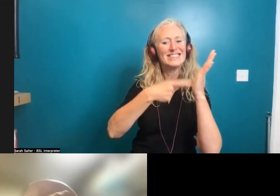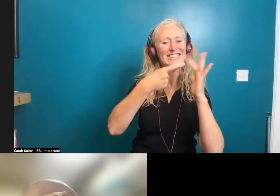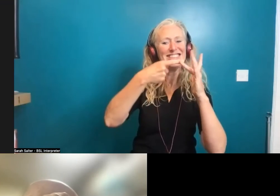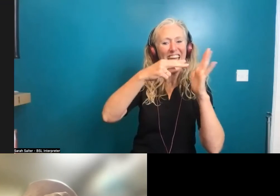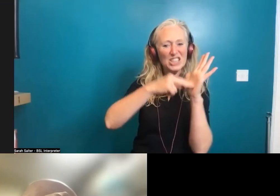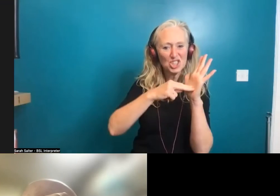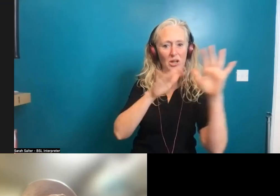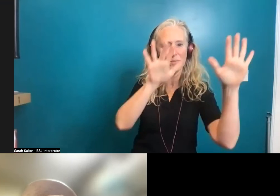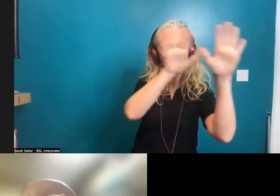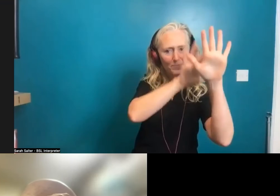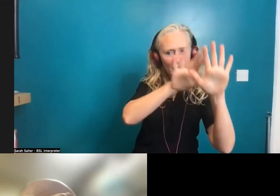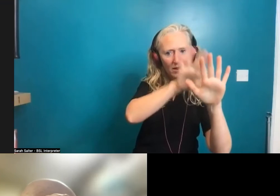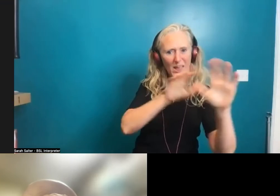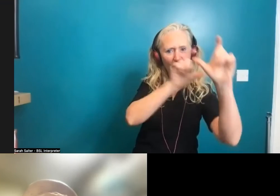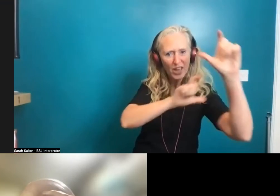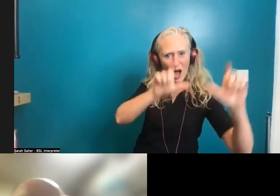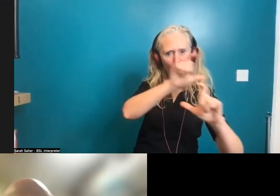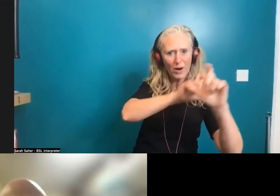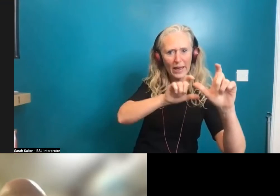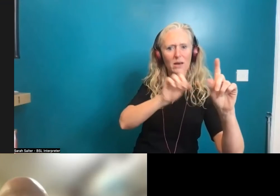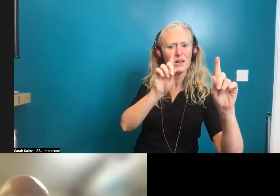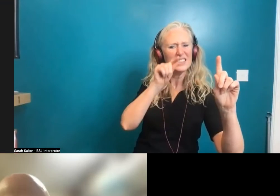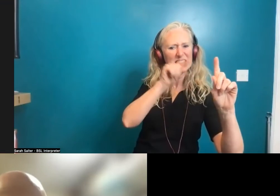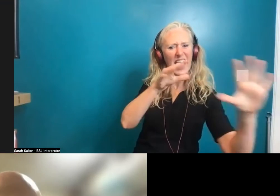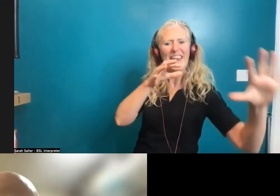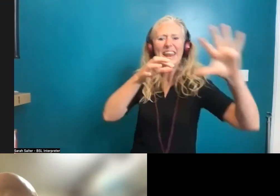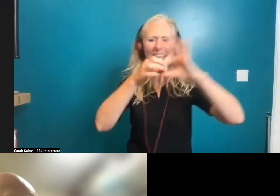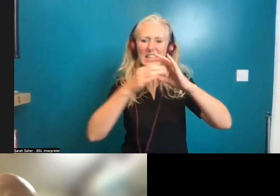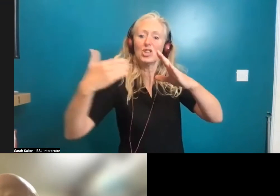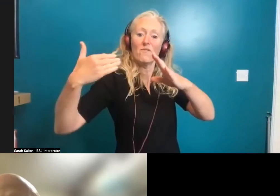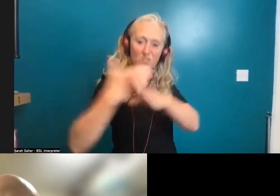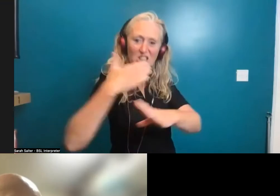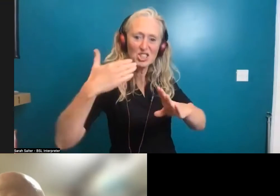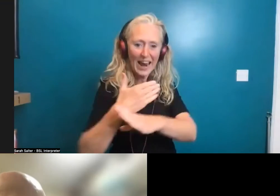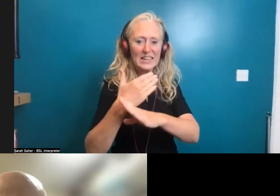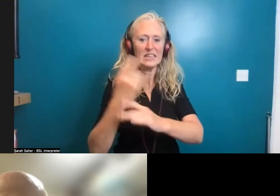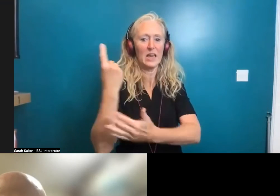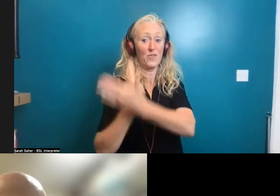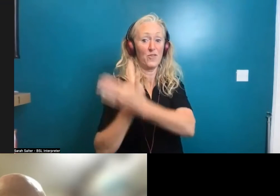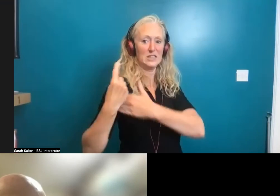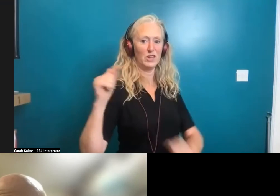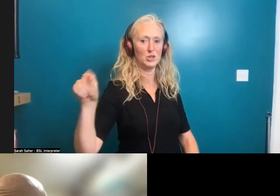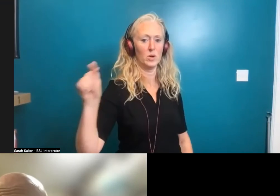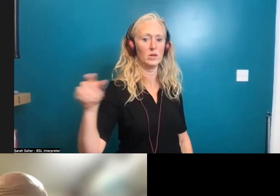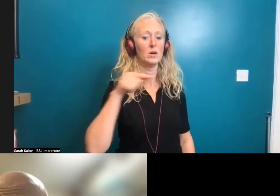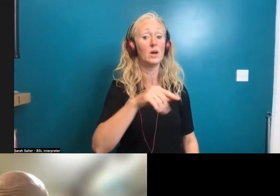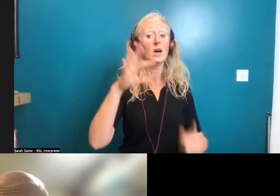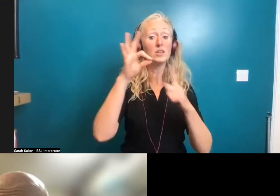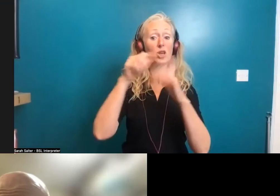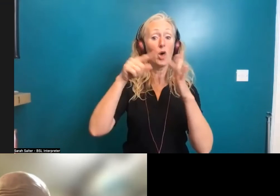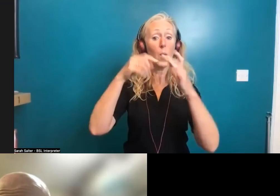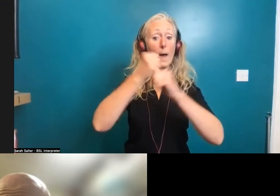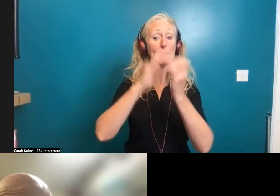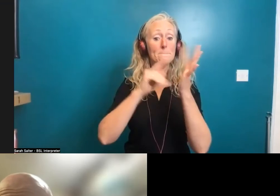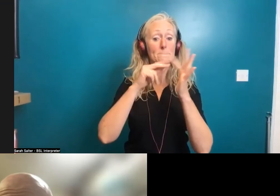functional vision of that individual? That's a great question. Pigment itself, no. In fact, pigment's a fairly